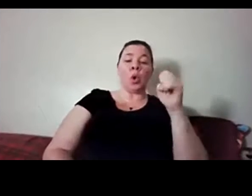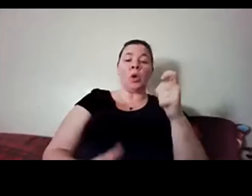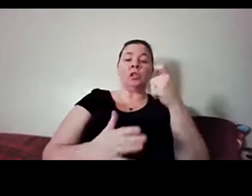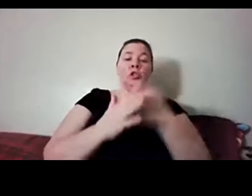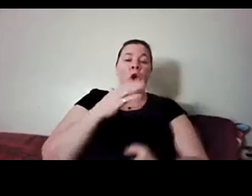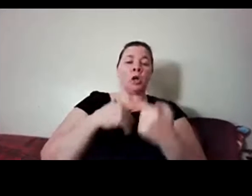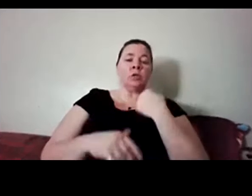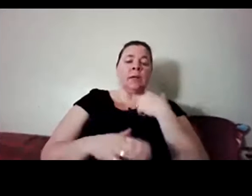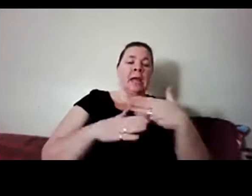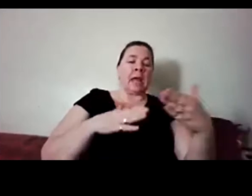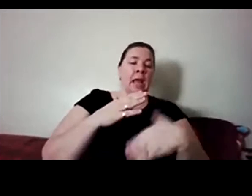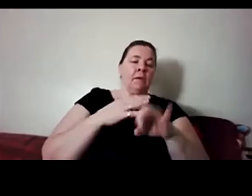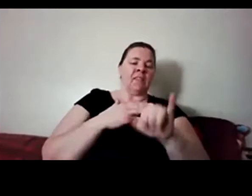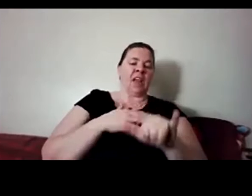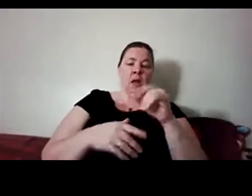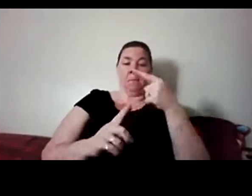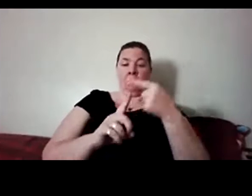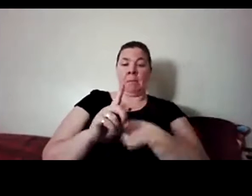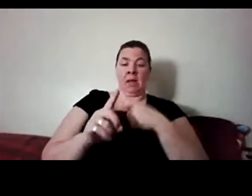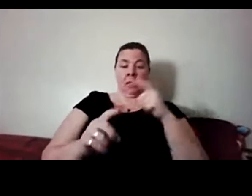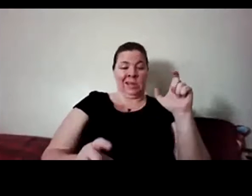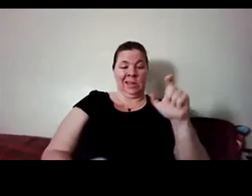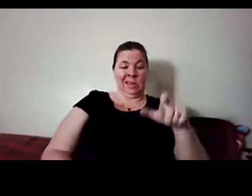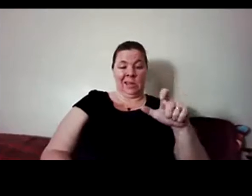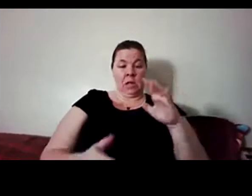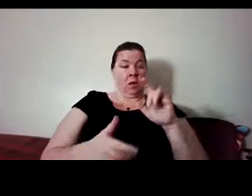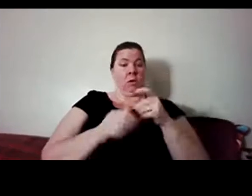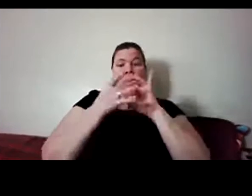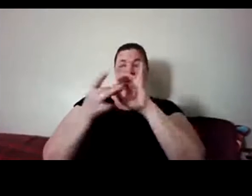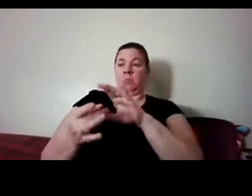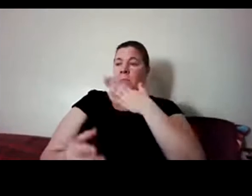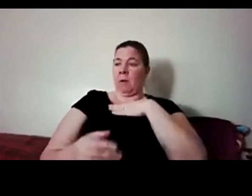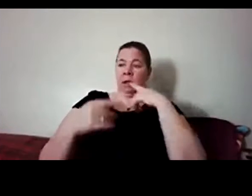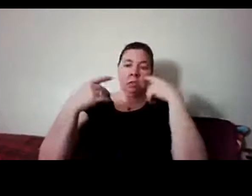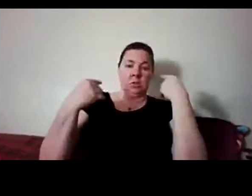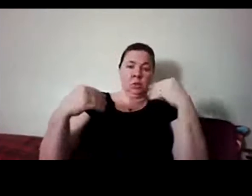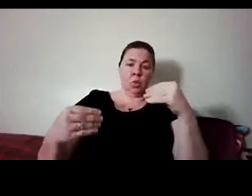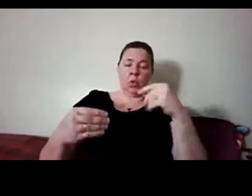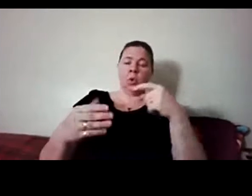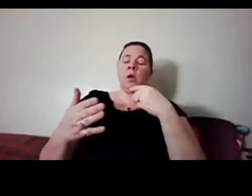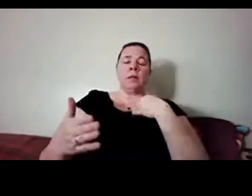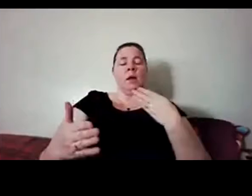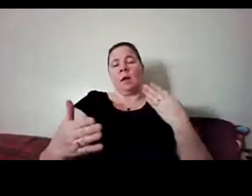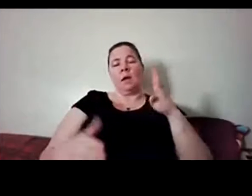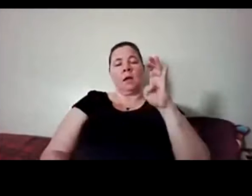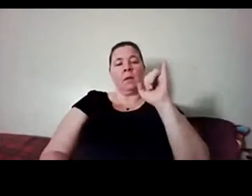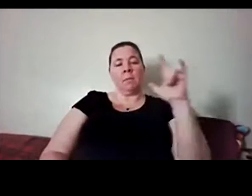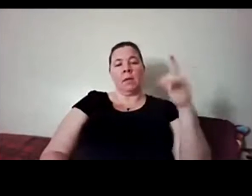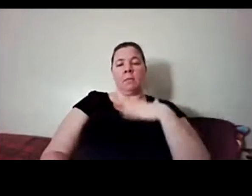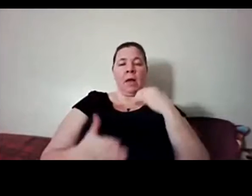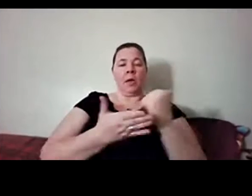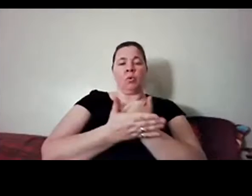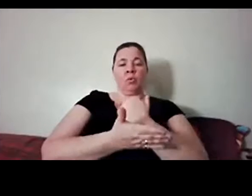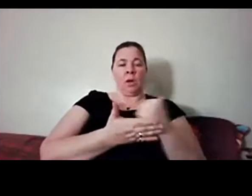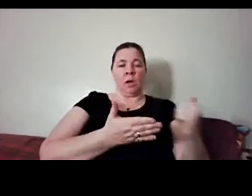the month, they're going to tally up all the clicks that go towards my store, and they're going to just bill my credit card that they have on file. They call